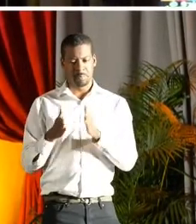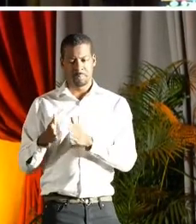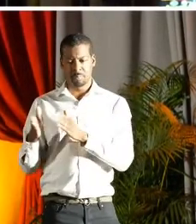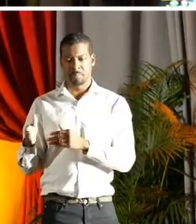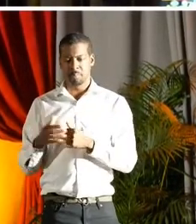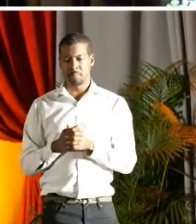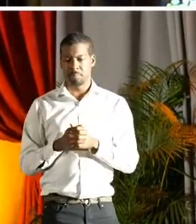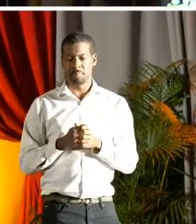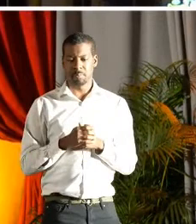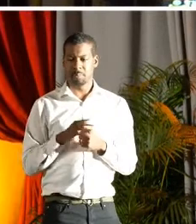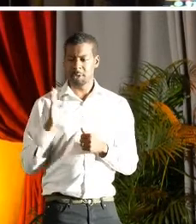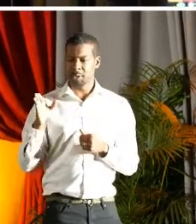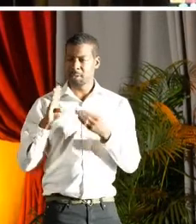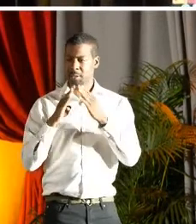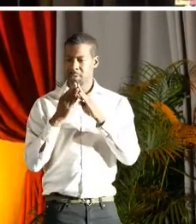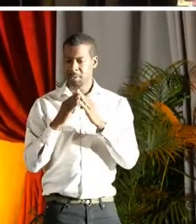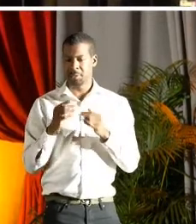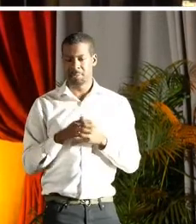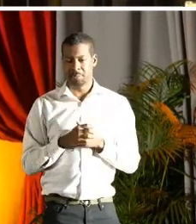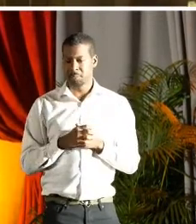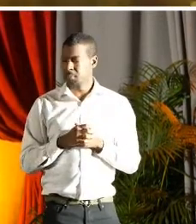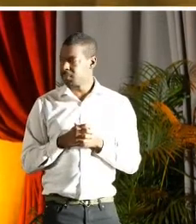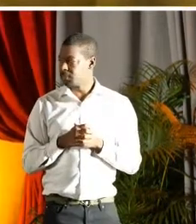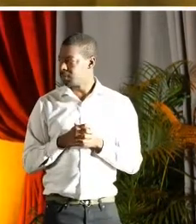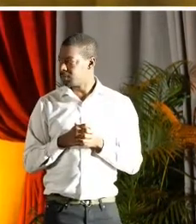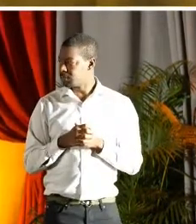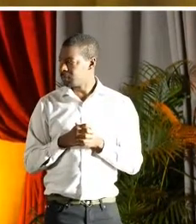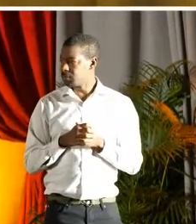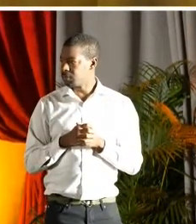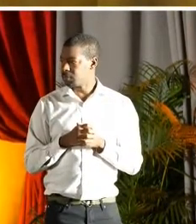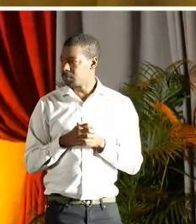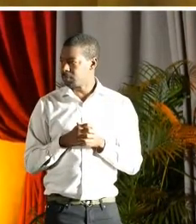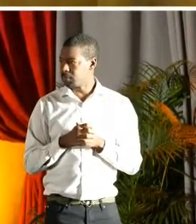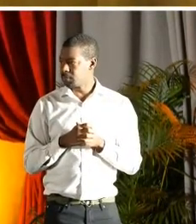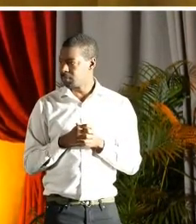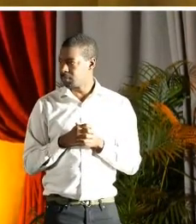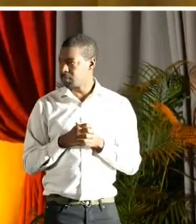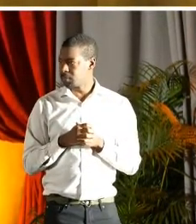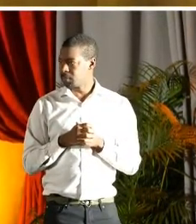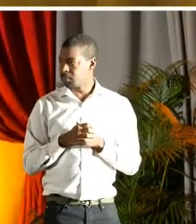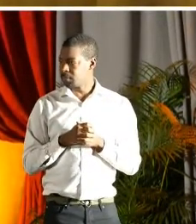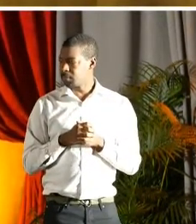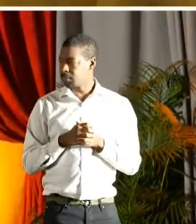and mentors. Is that right, Derrick? So,